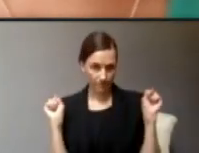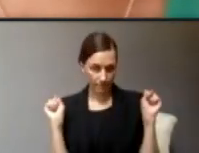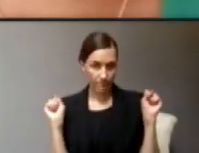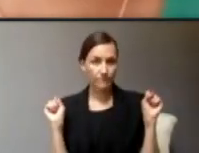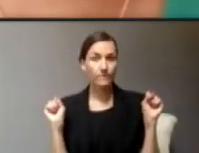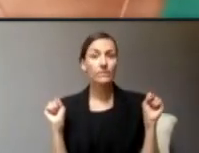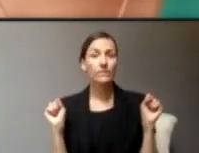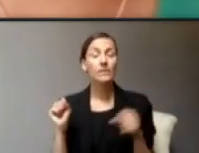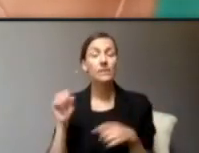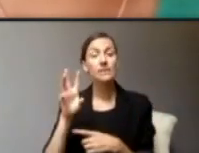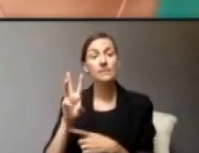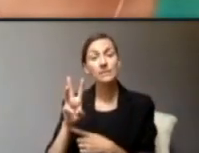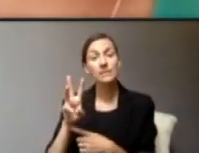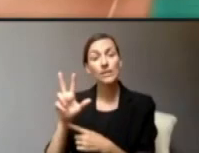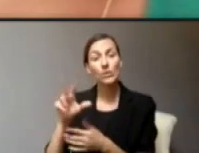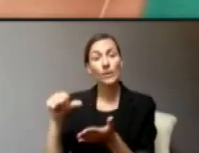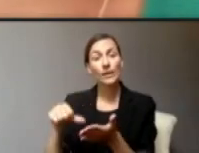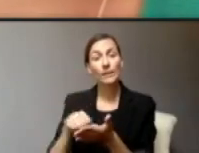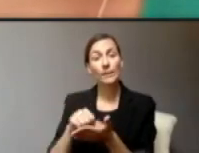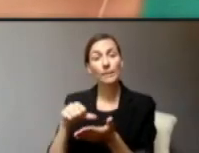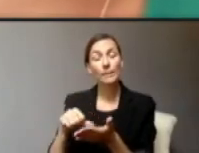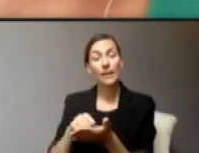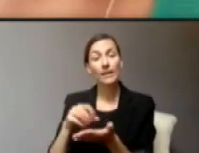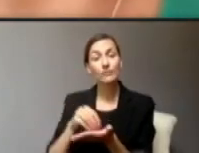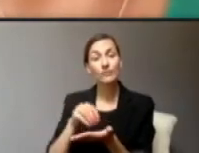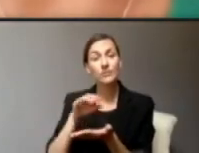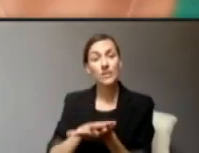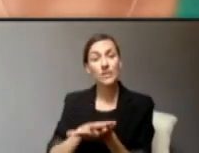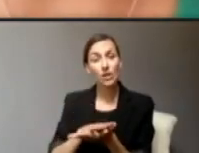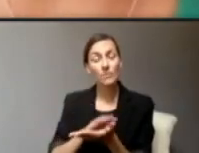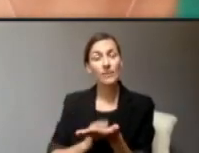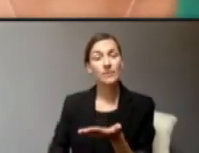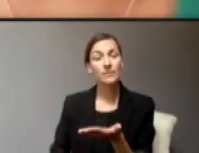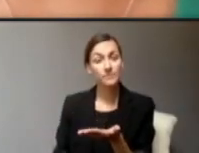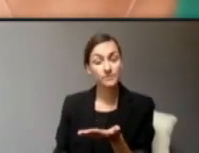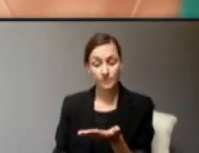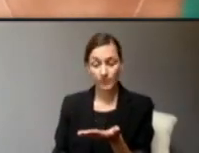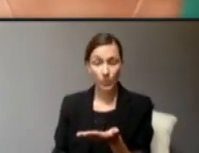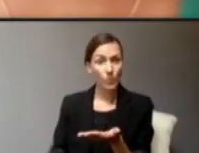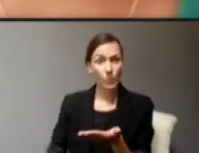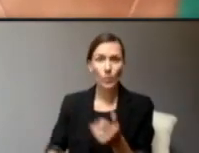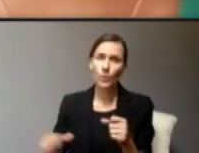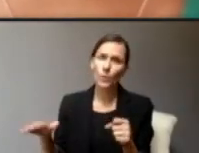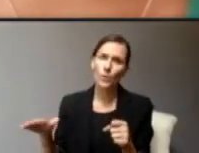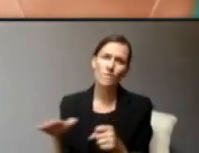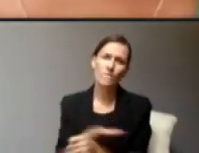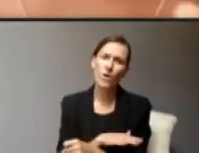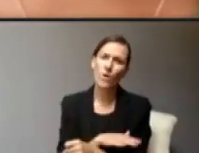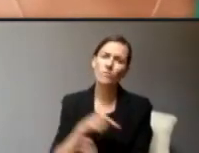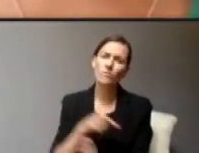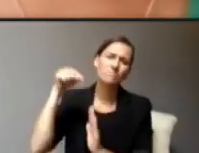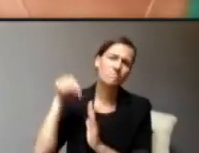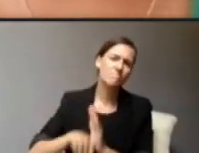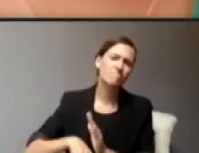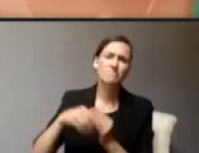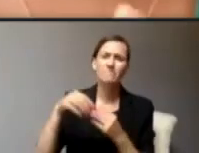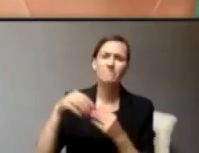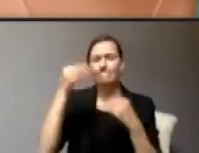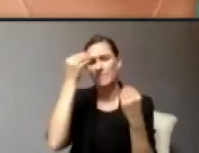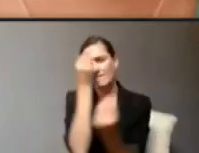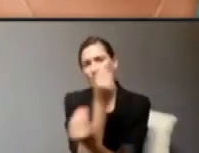a 63-page document. It's actually sitting over here. And it is full of a lot of information,